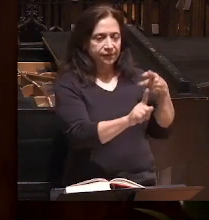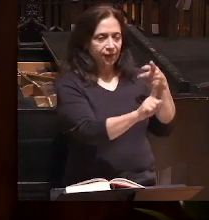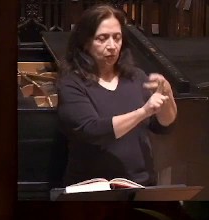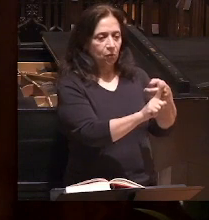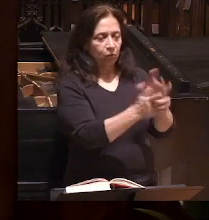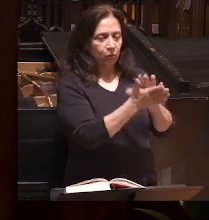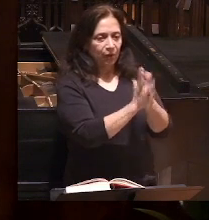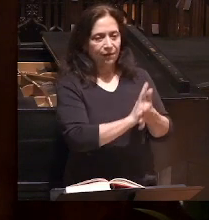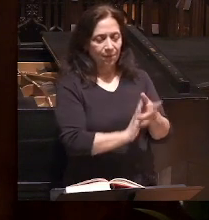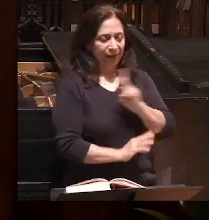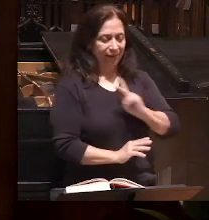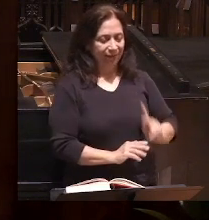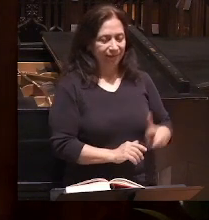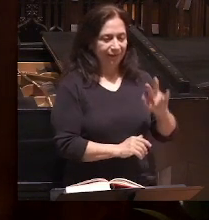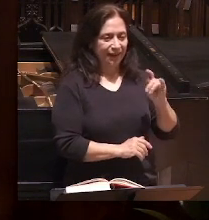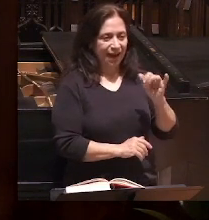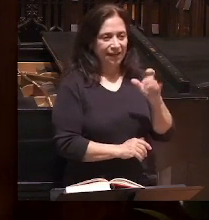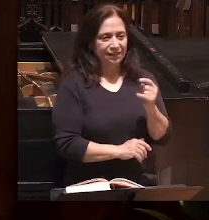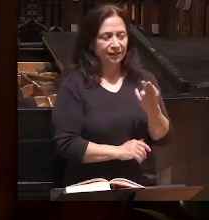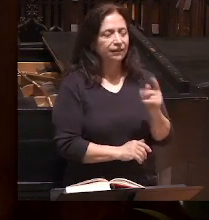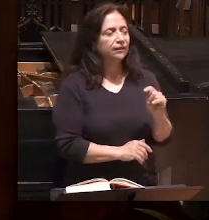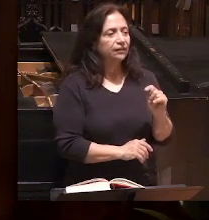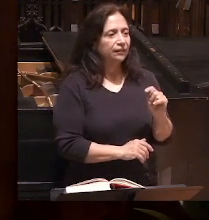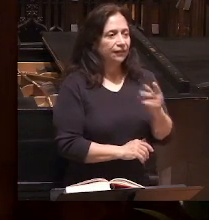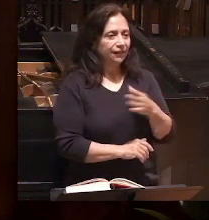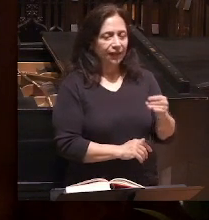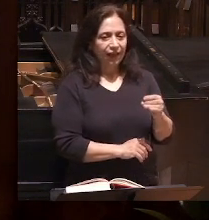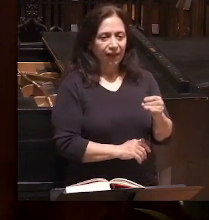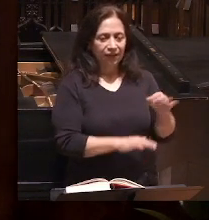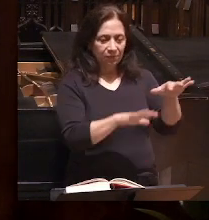to become a knight and reclaim chivalry.